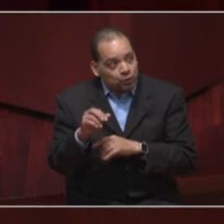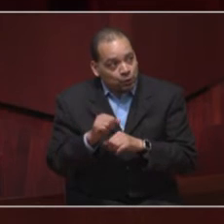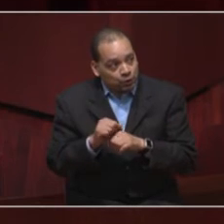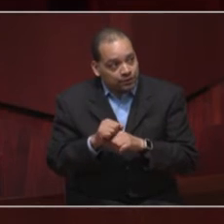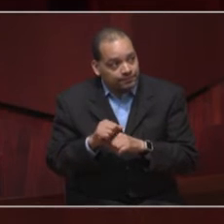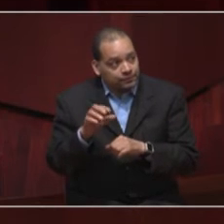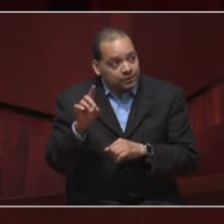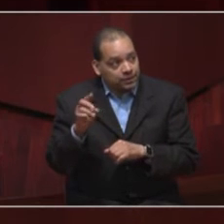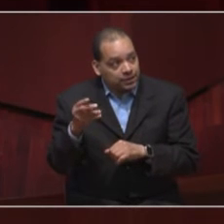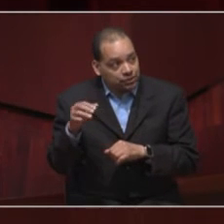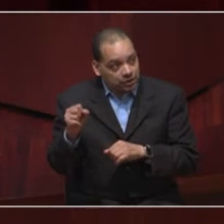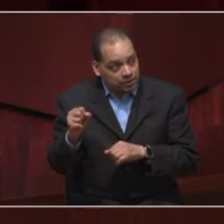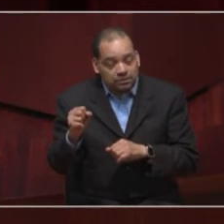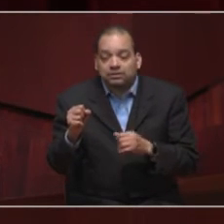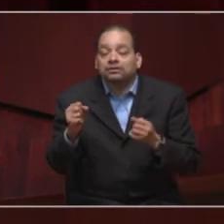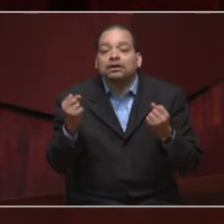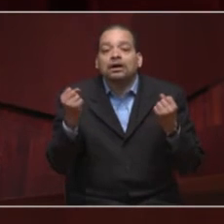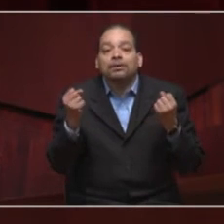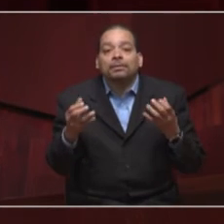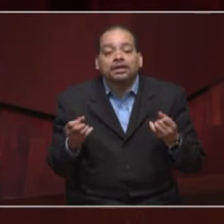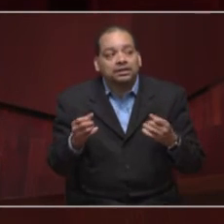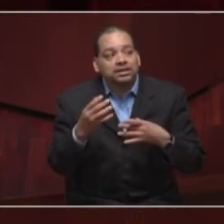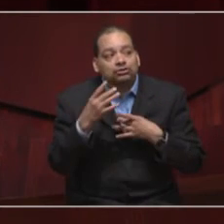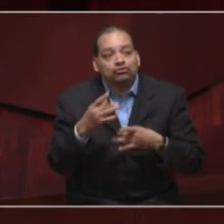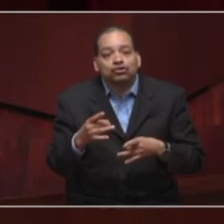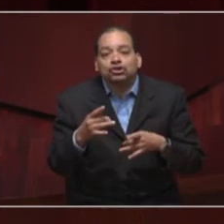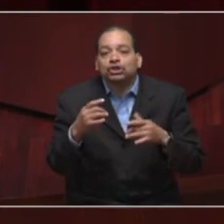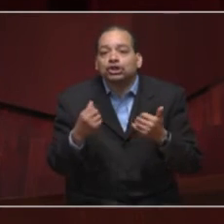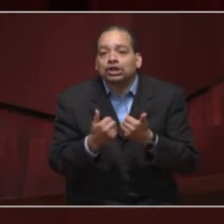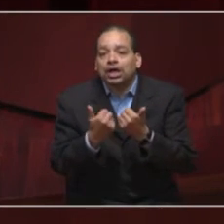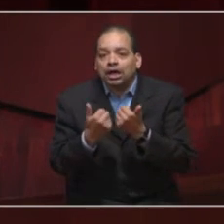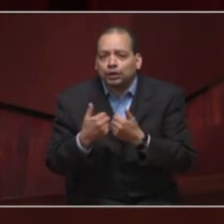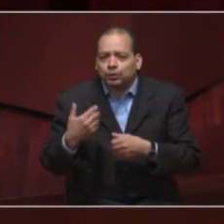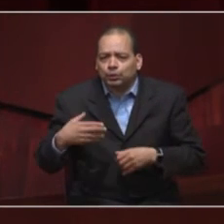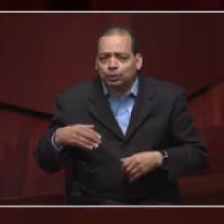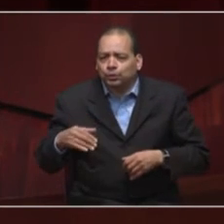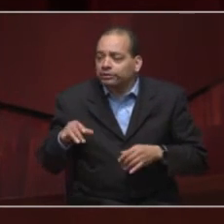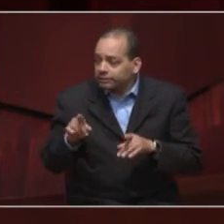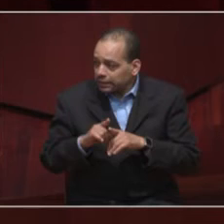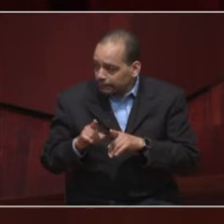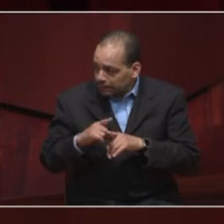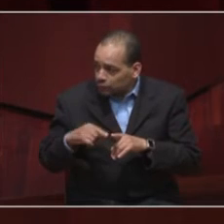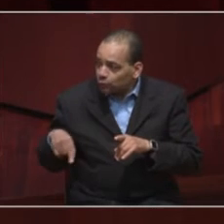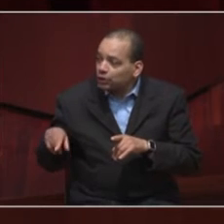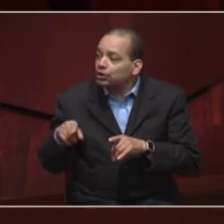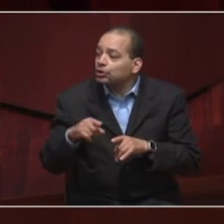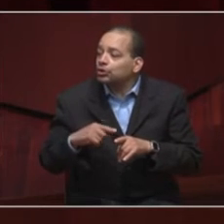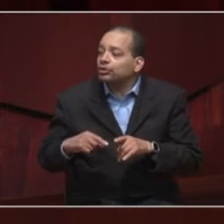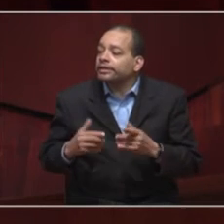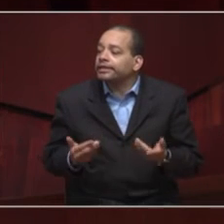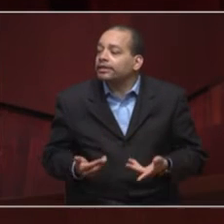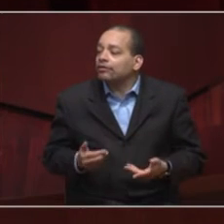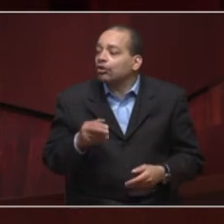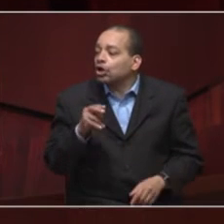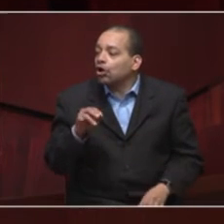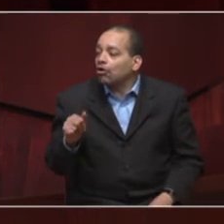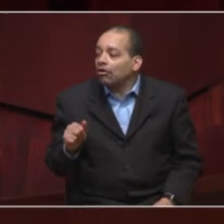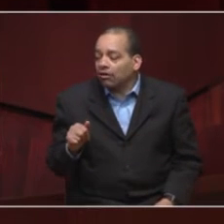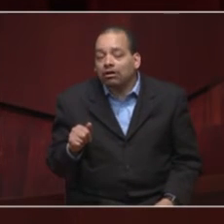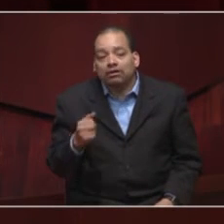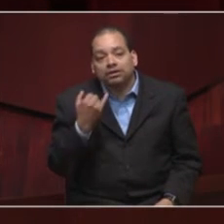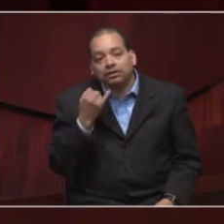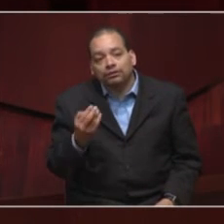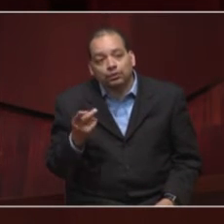you have a lot of interesting challenges there, as do we on the NARA side. So if you have questions